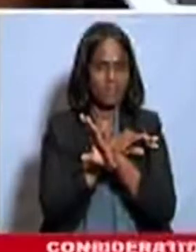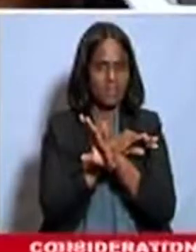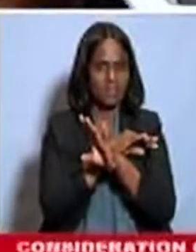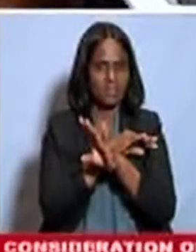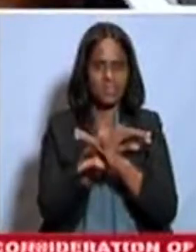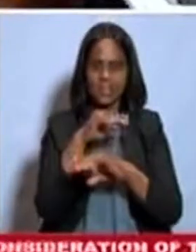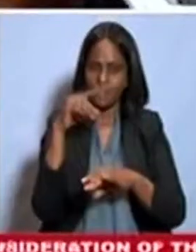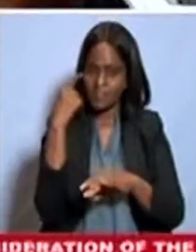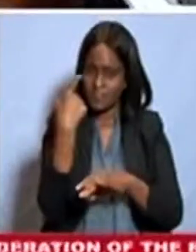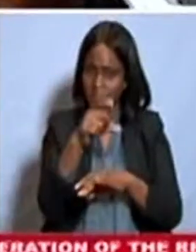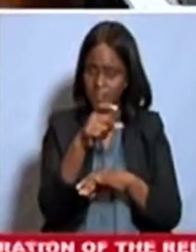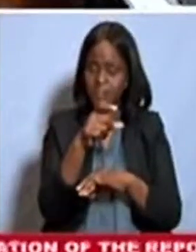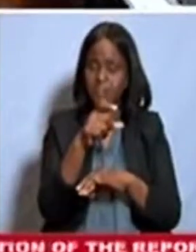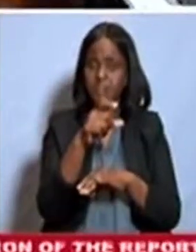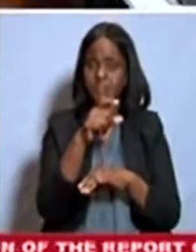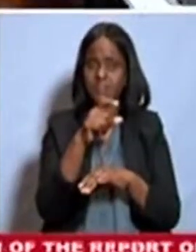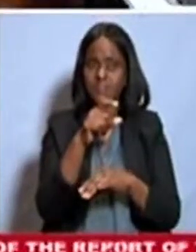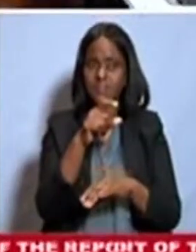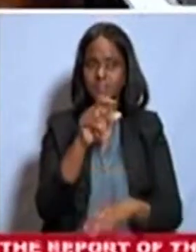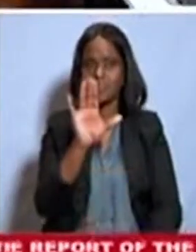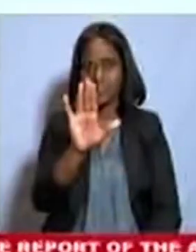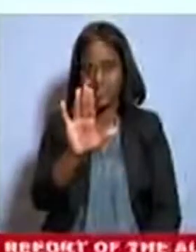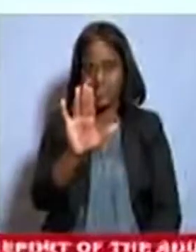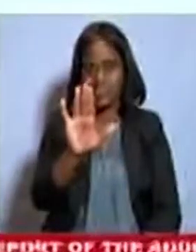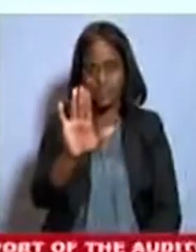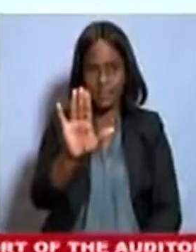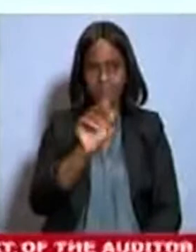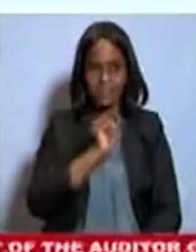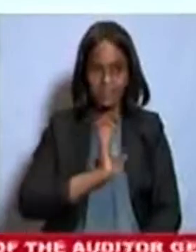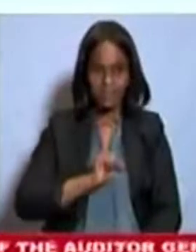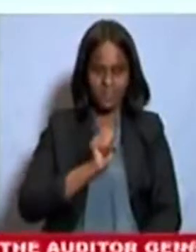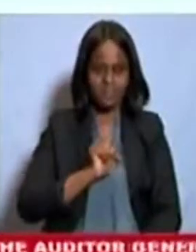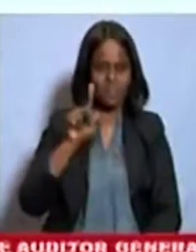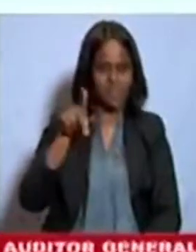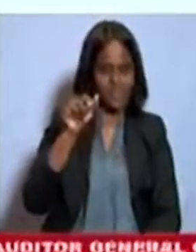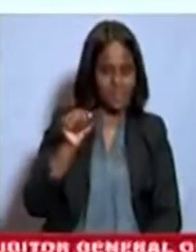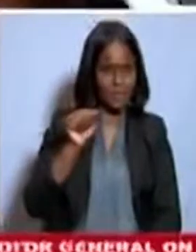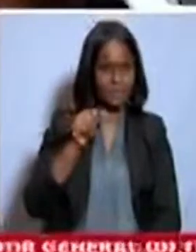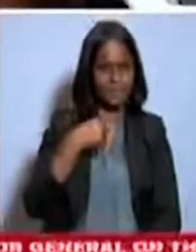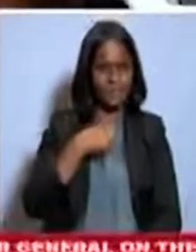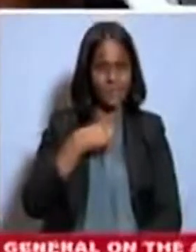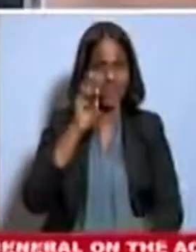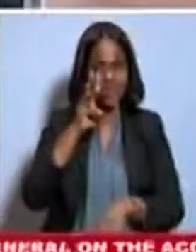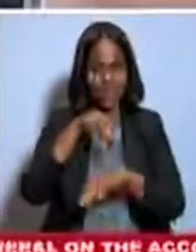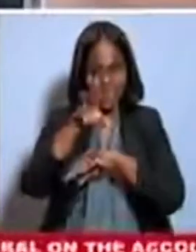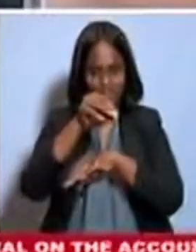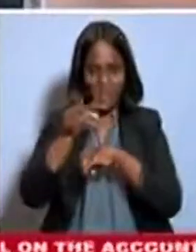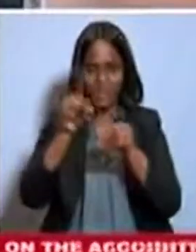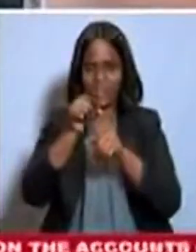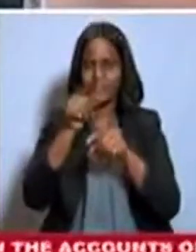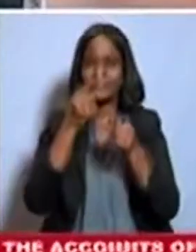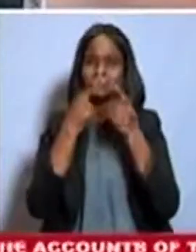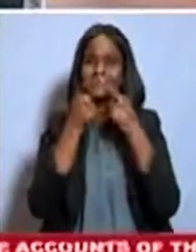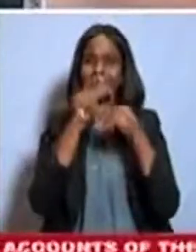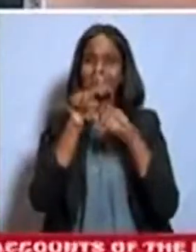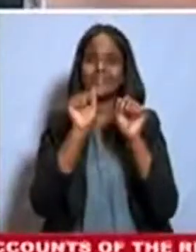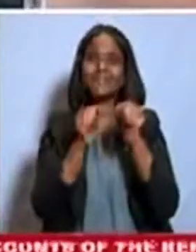The charge is not adhering to the FSC Sorry, PS, I'll advise you when to speak. You can